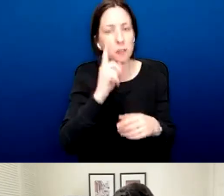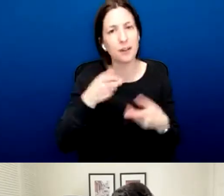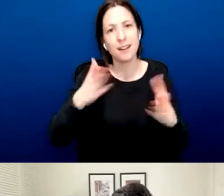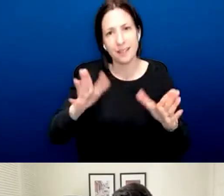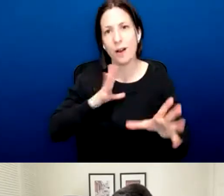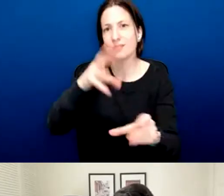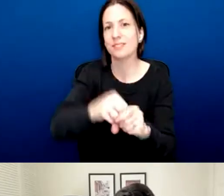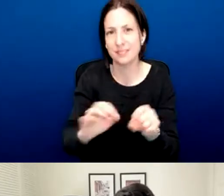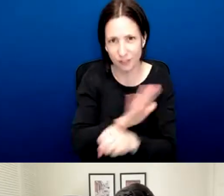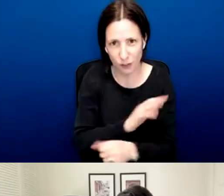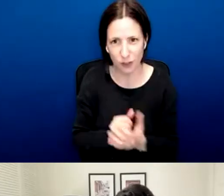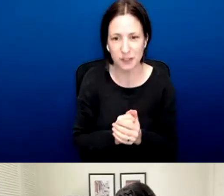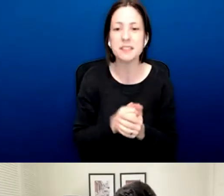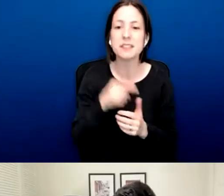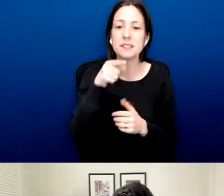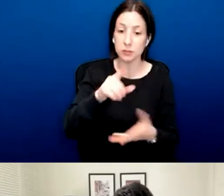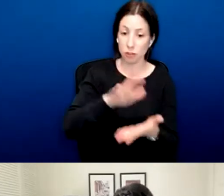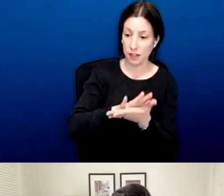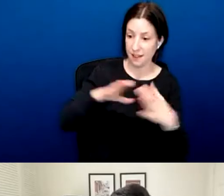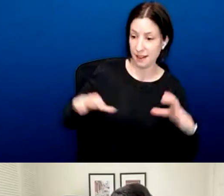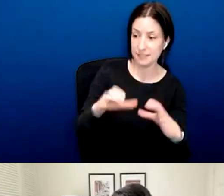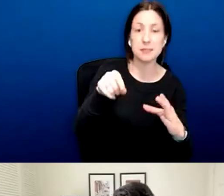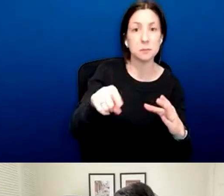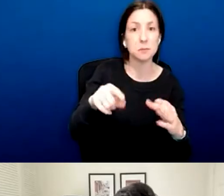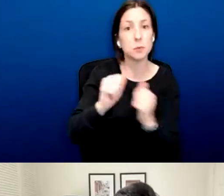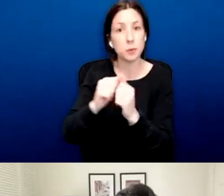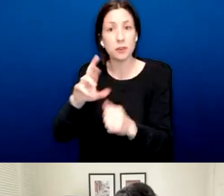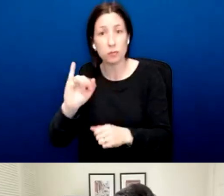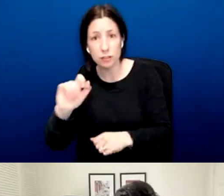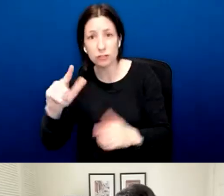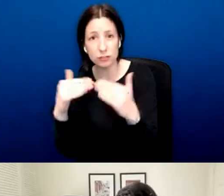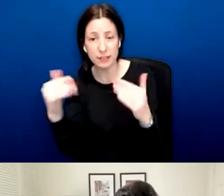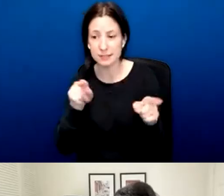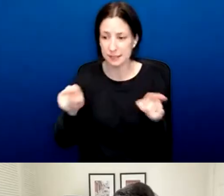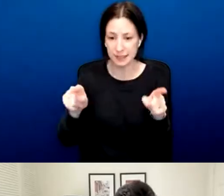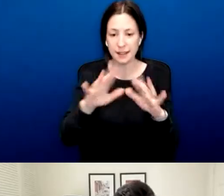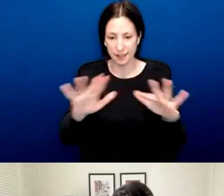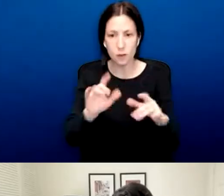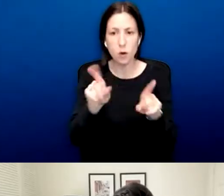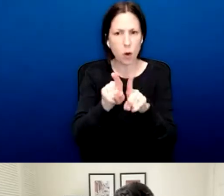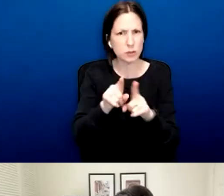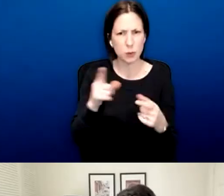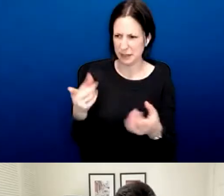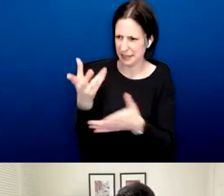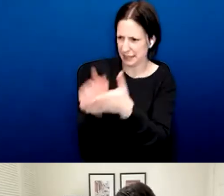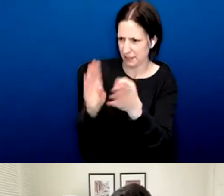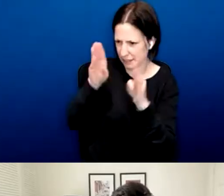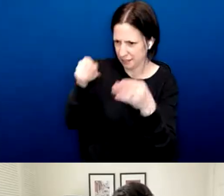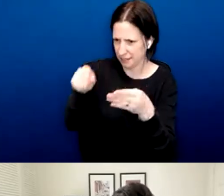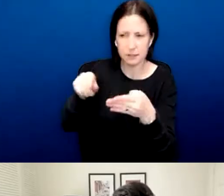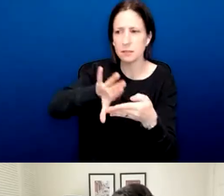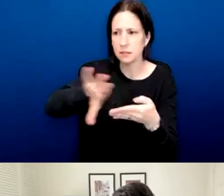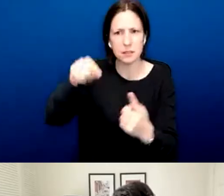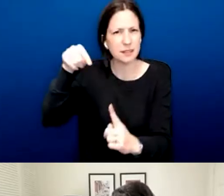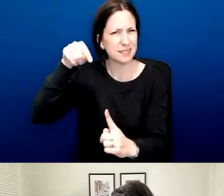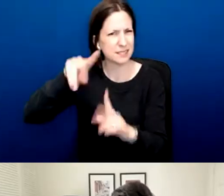justice that you've discussed is so pressing, as well as interrogating this deficit-based approach that you were just talking about, especially because you